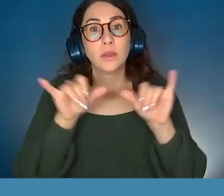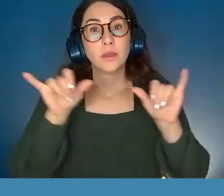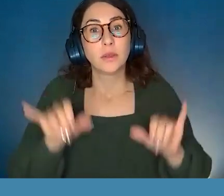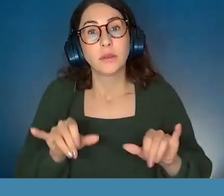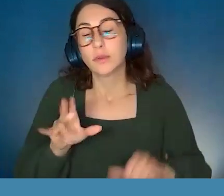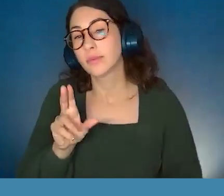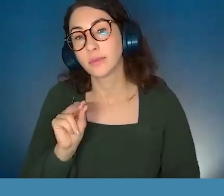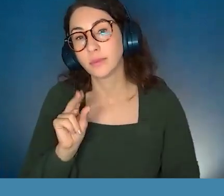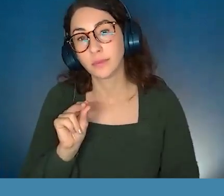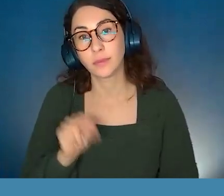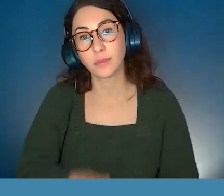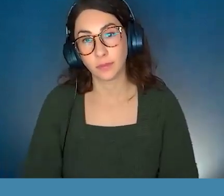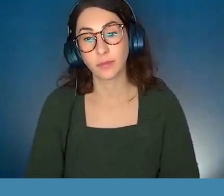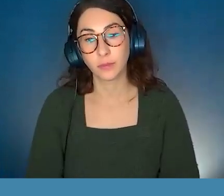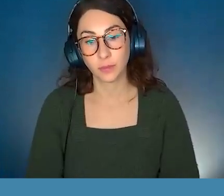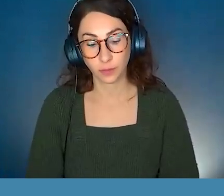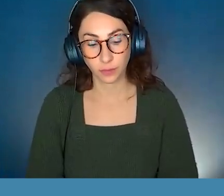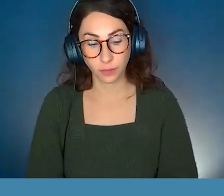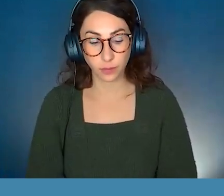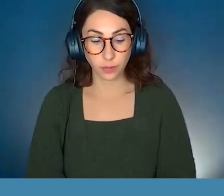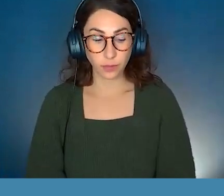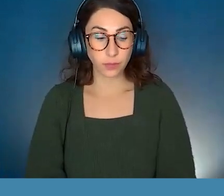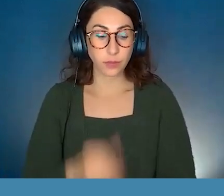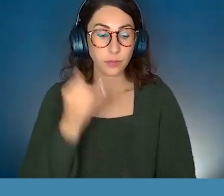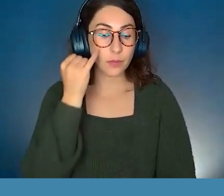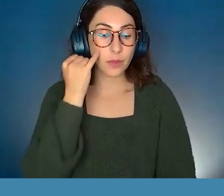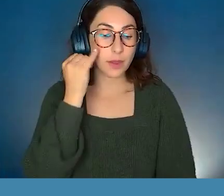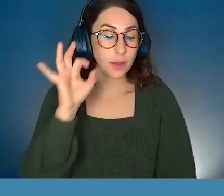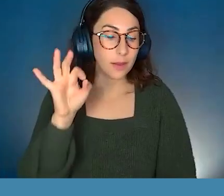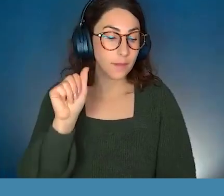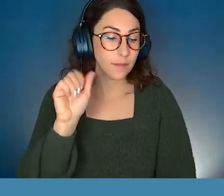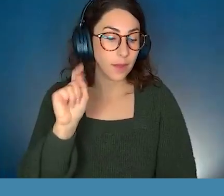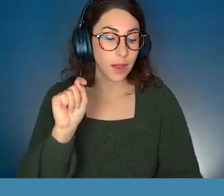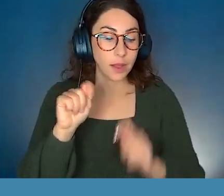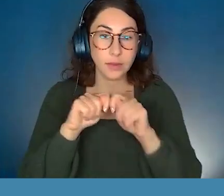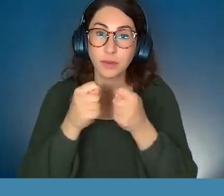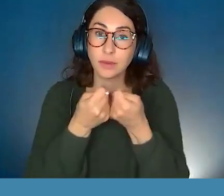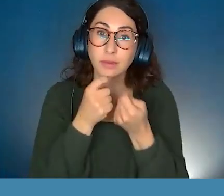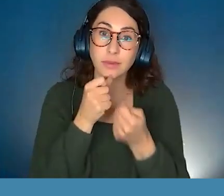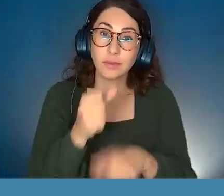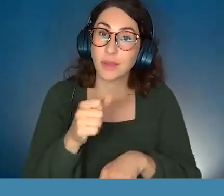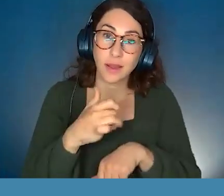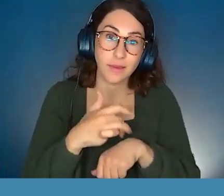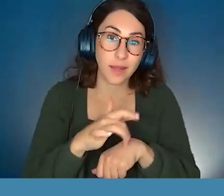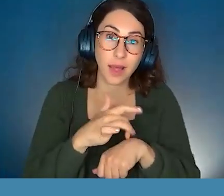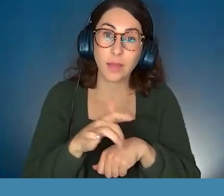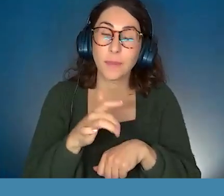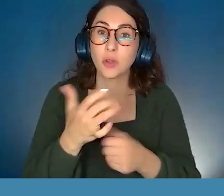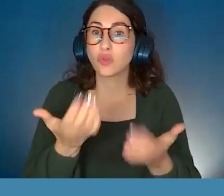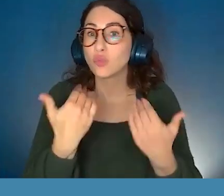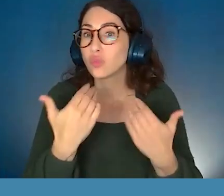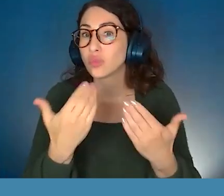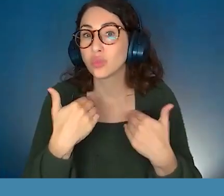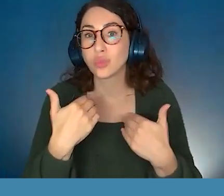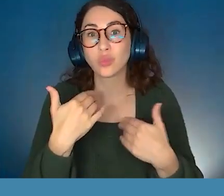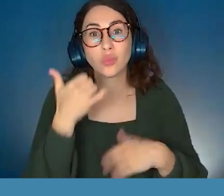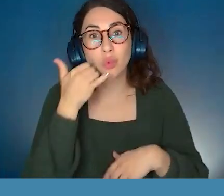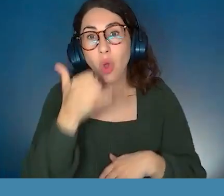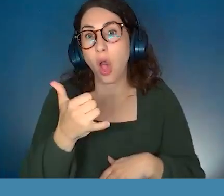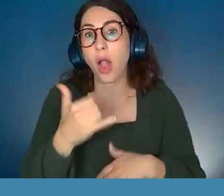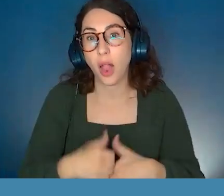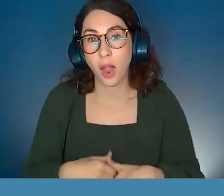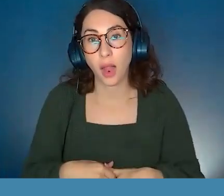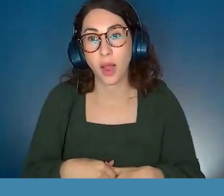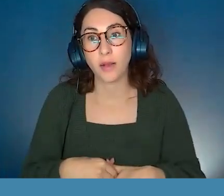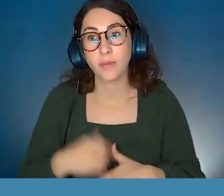far, but so when there is not availability of a FACT team, you just continue to call. If you been assessed and